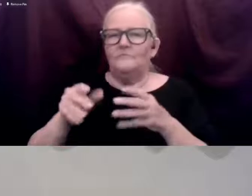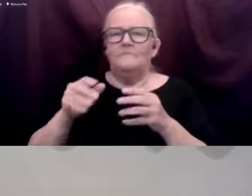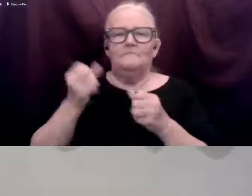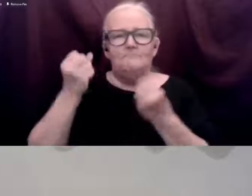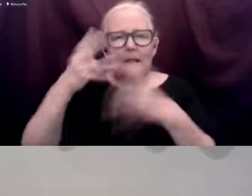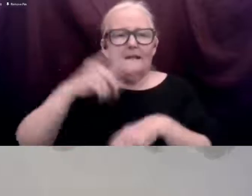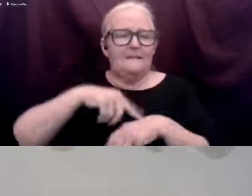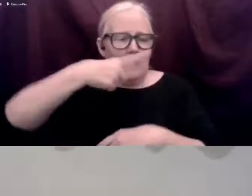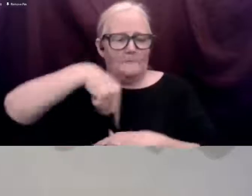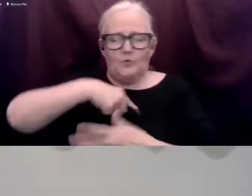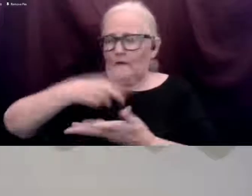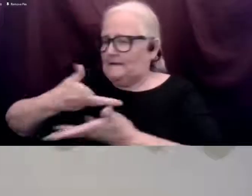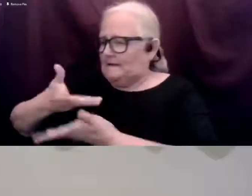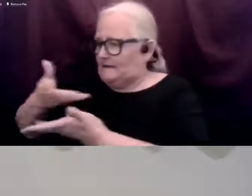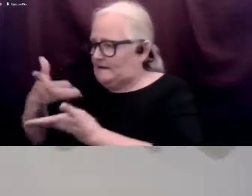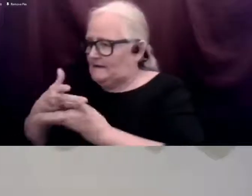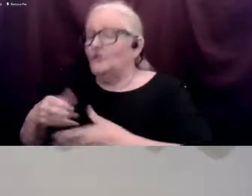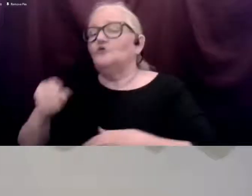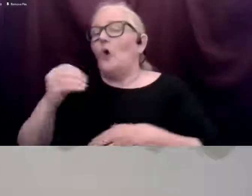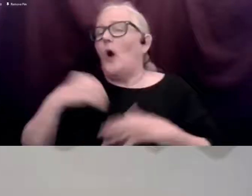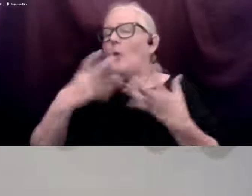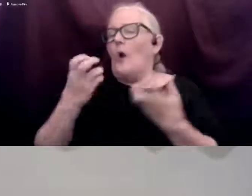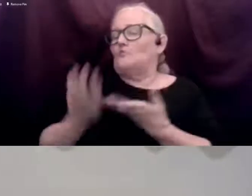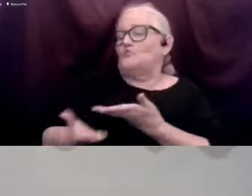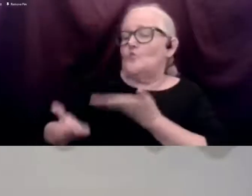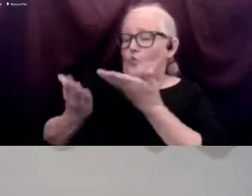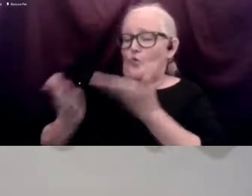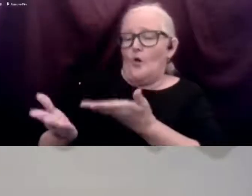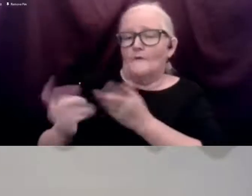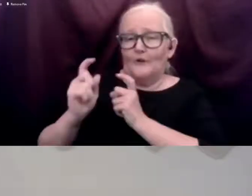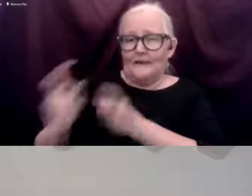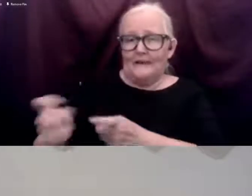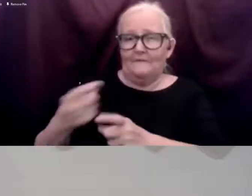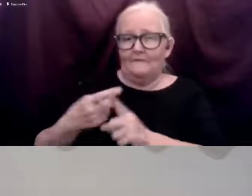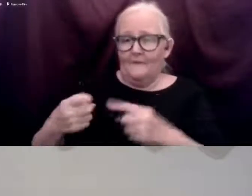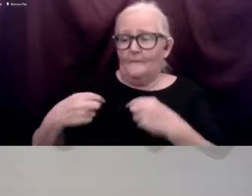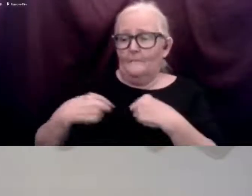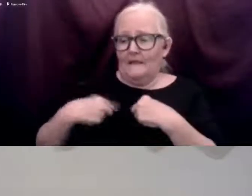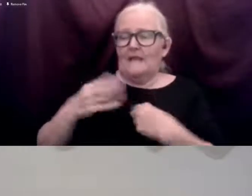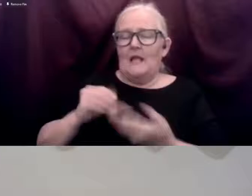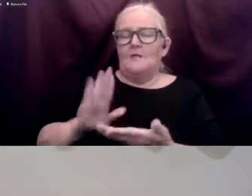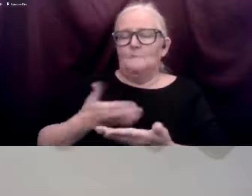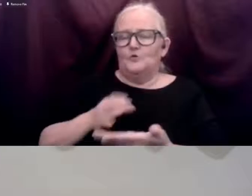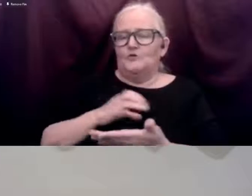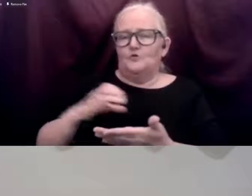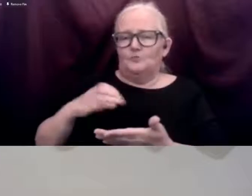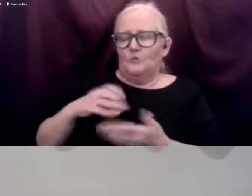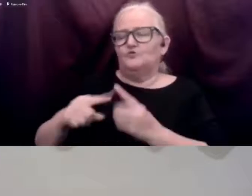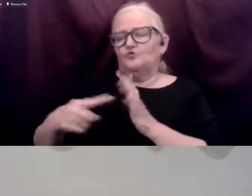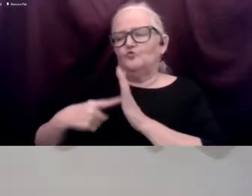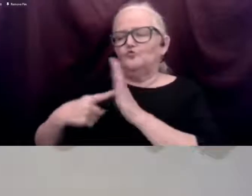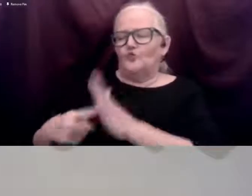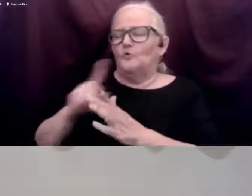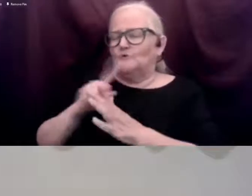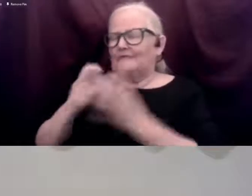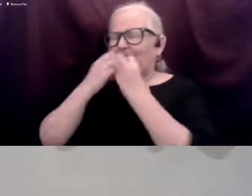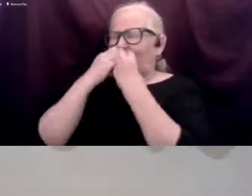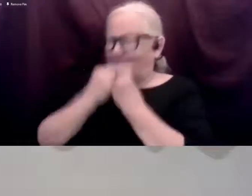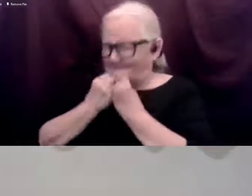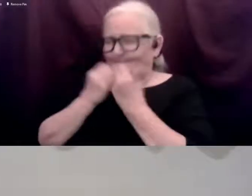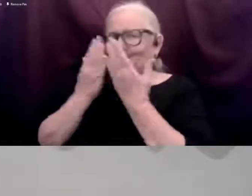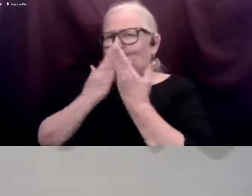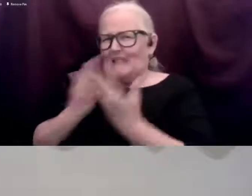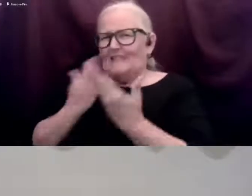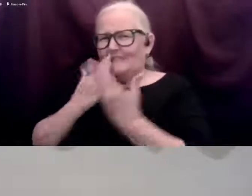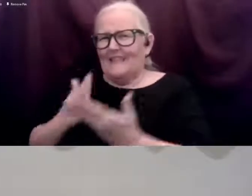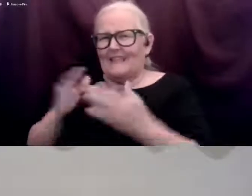gifts from me and our music committee to express our deepest appreciation for all that you do for our church community. So will you come and join